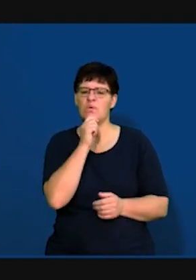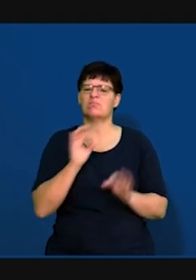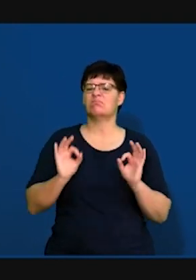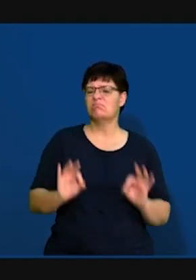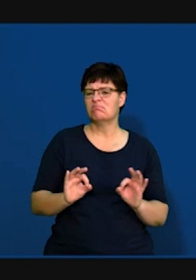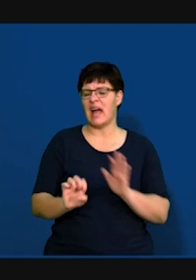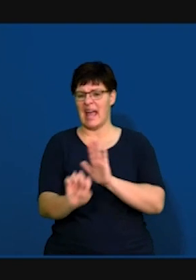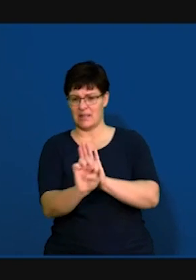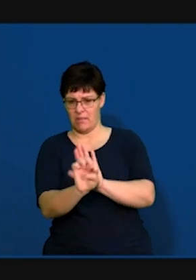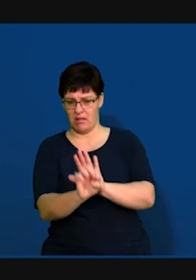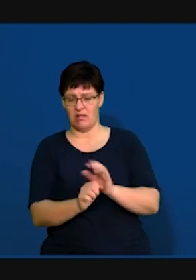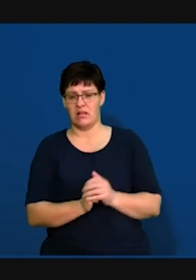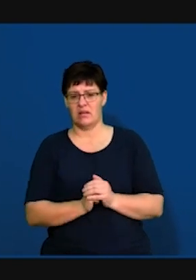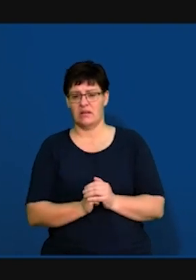of